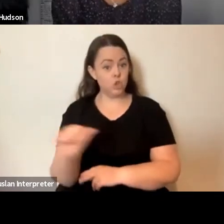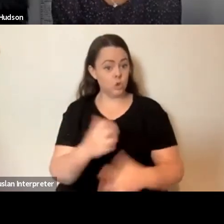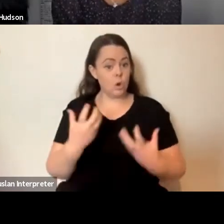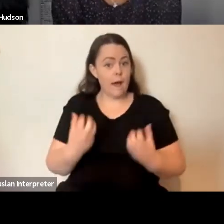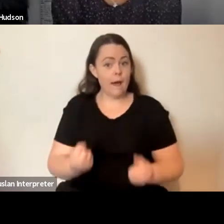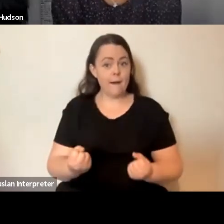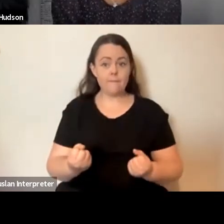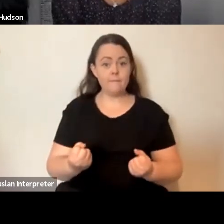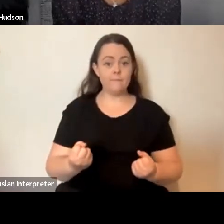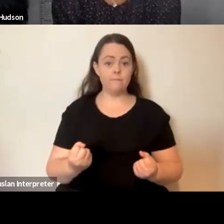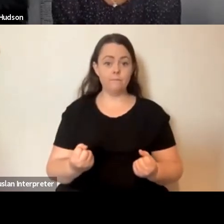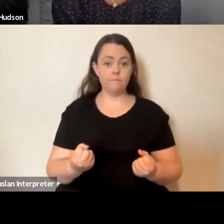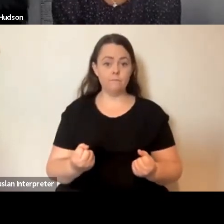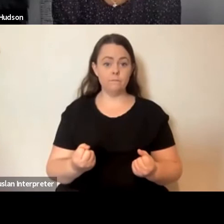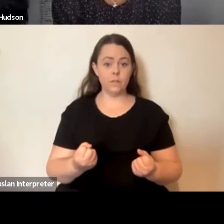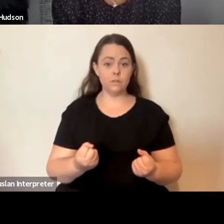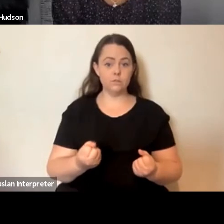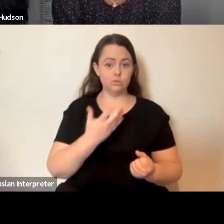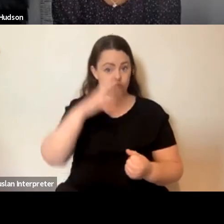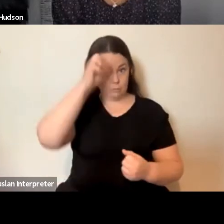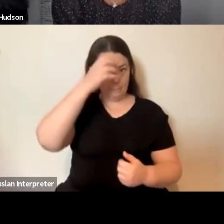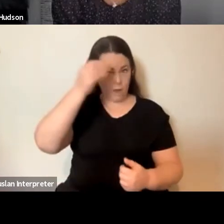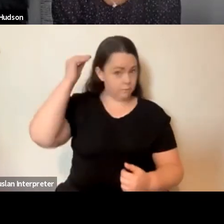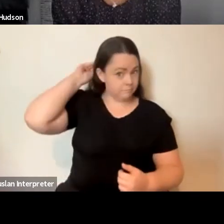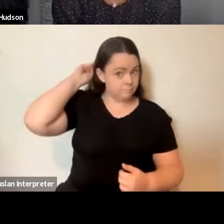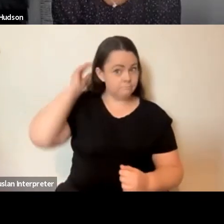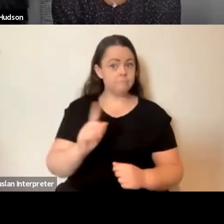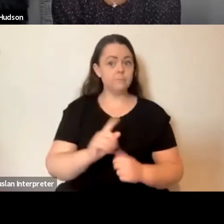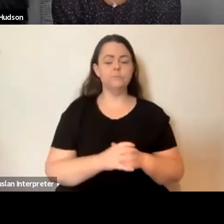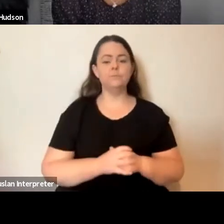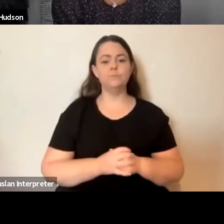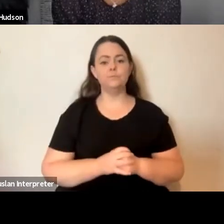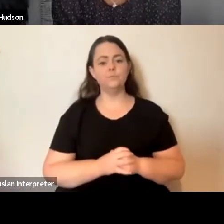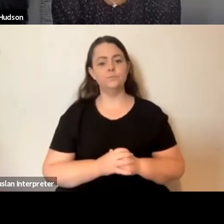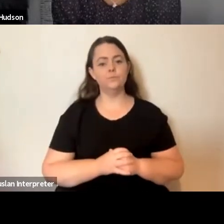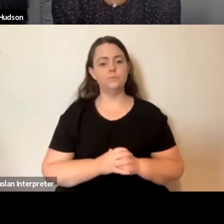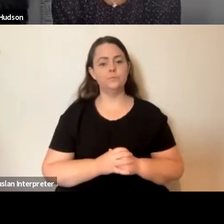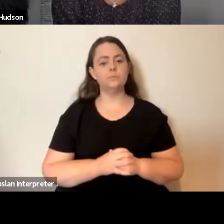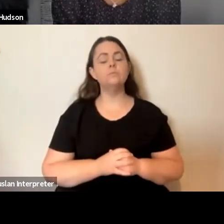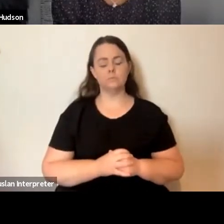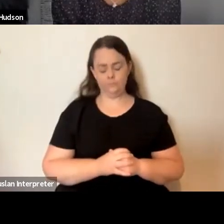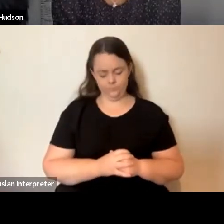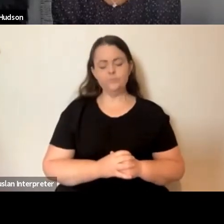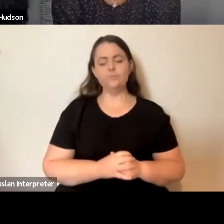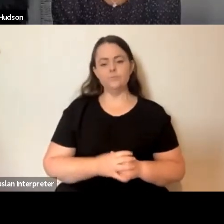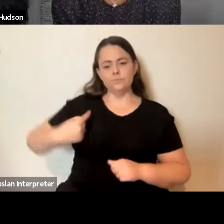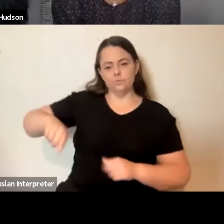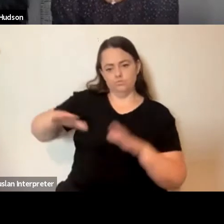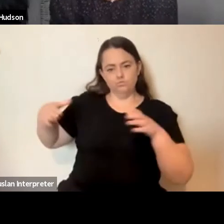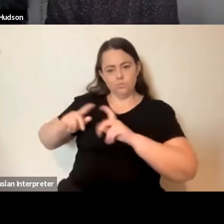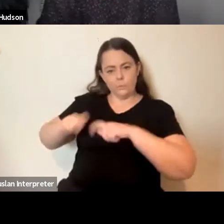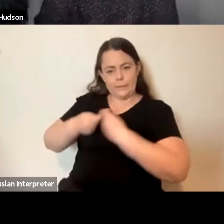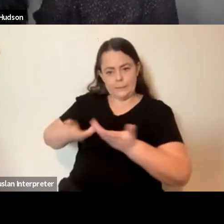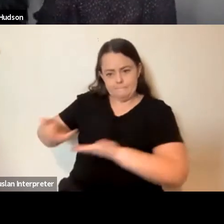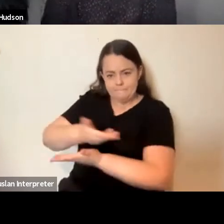the forefront of our minds? Certainly, what we've been discussing in the last few weeks with